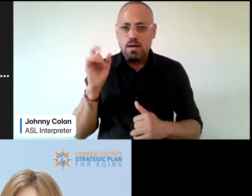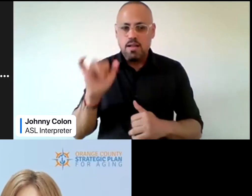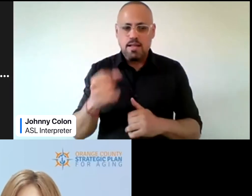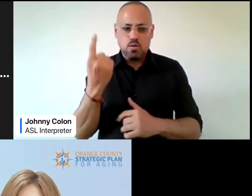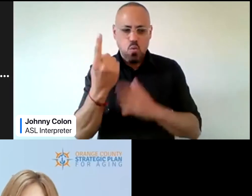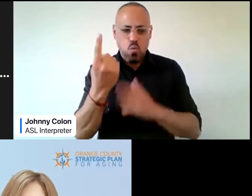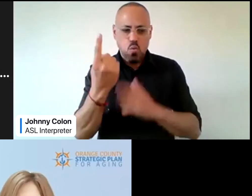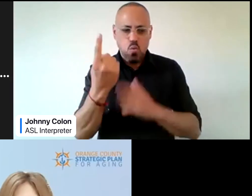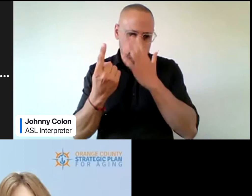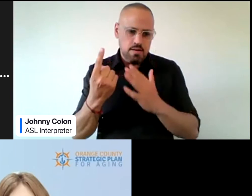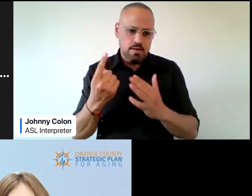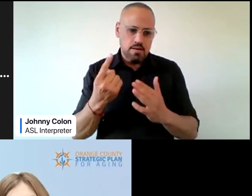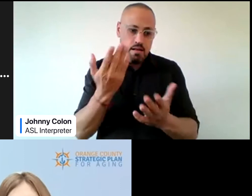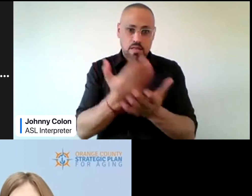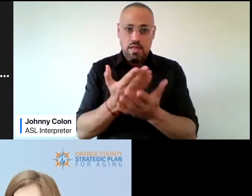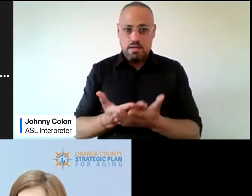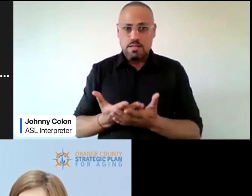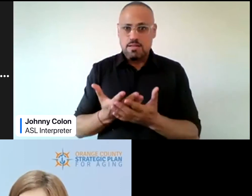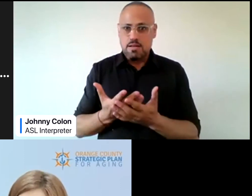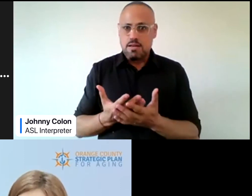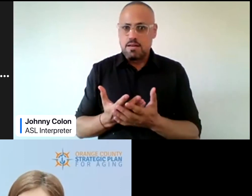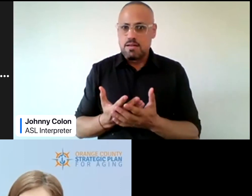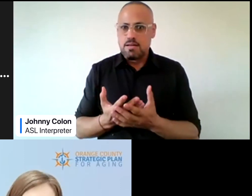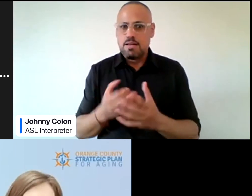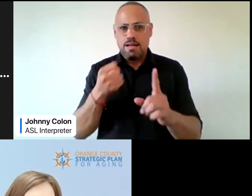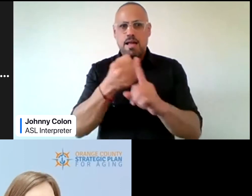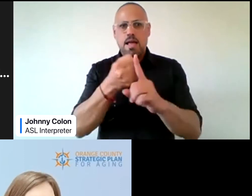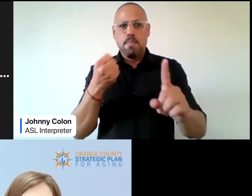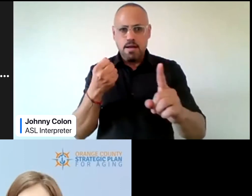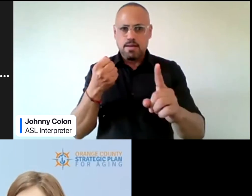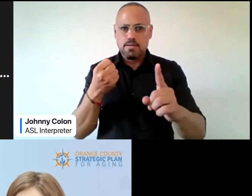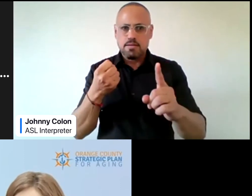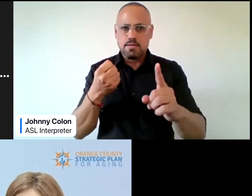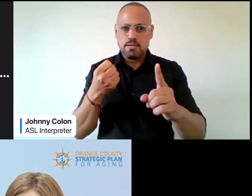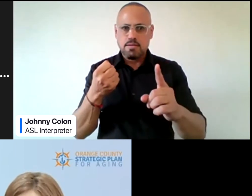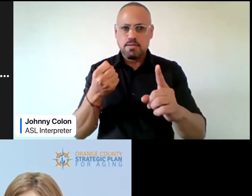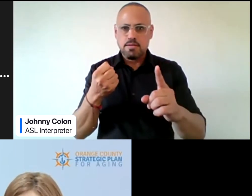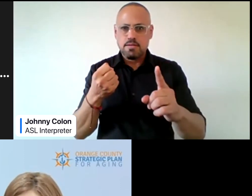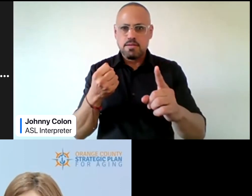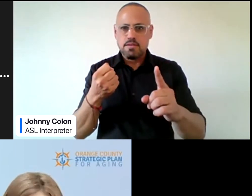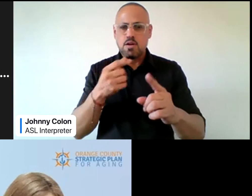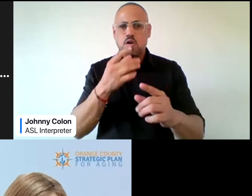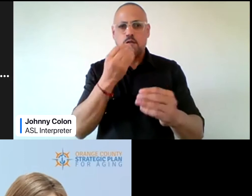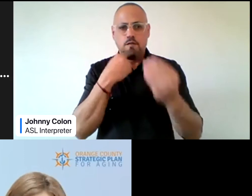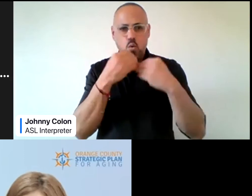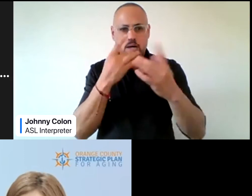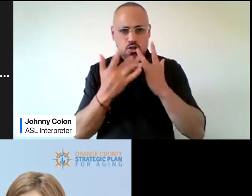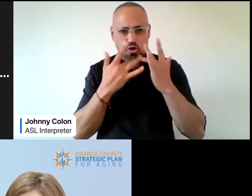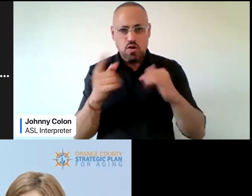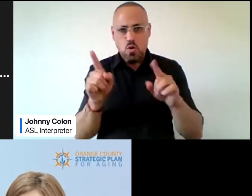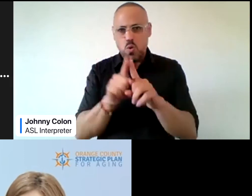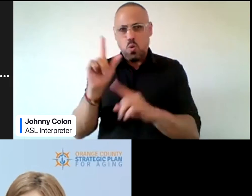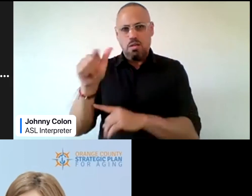the factors that impacts food insecurity. And then a little